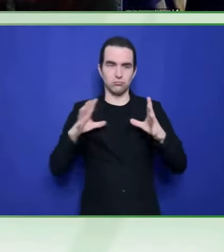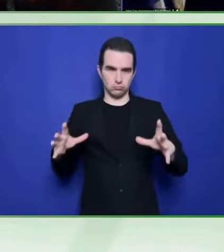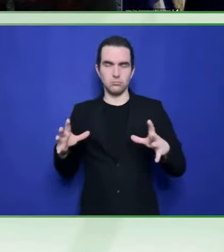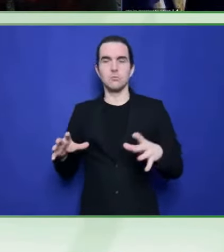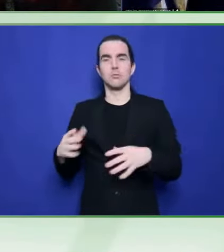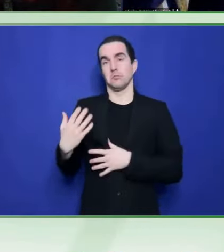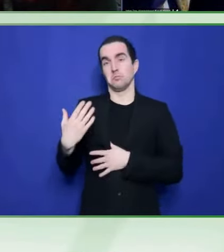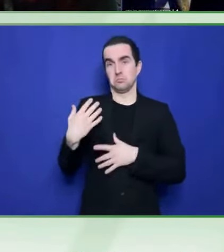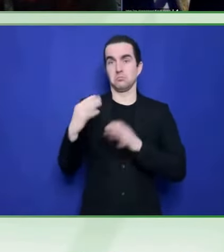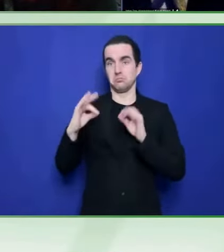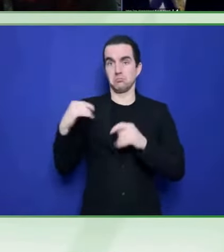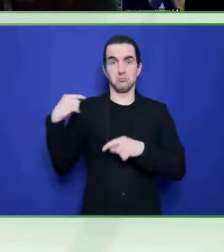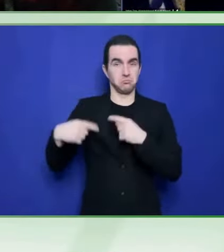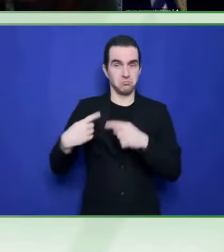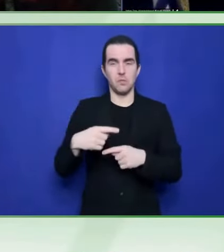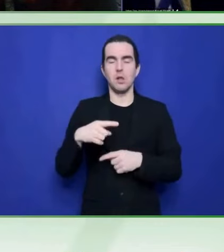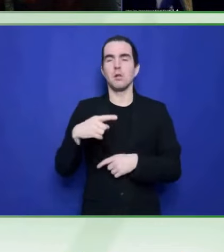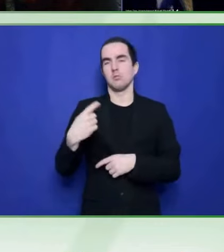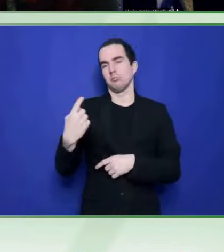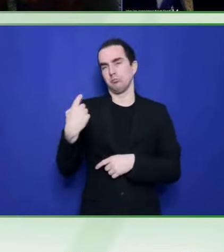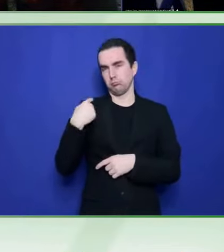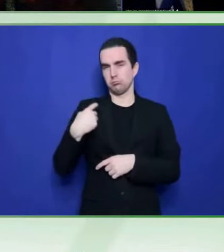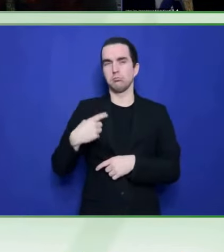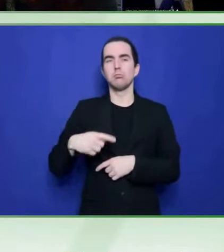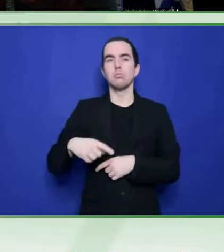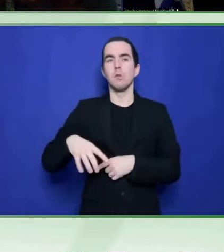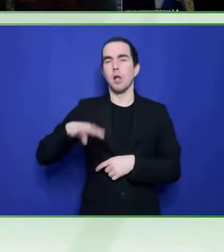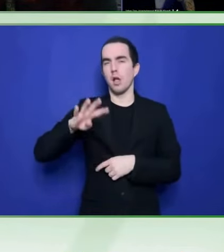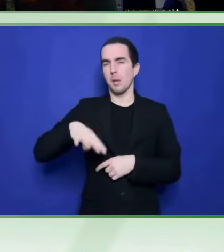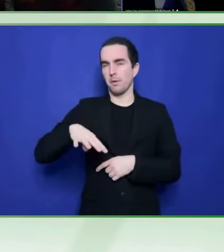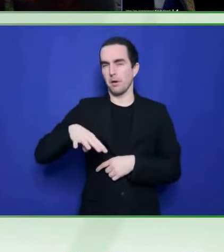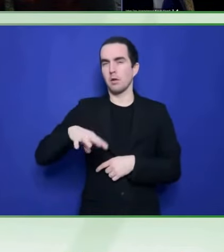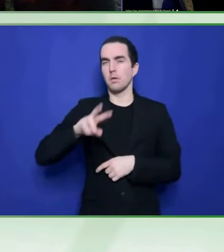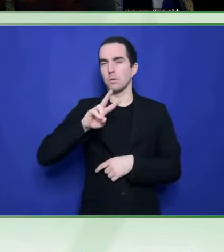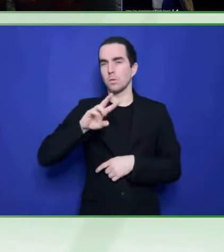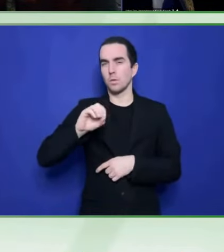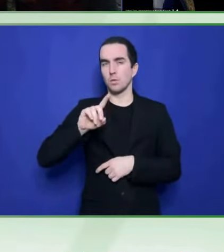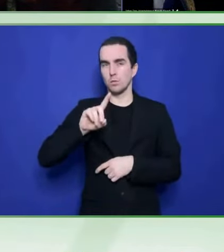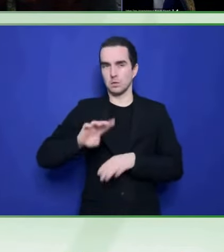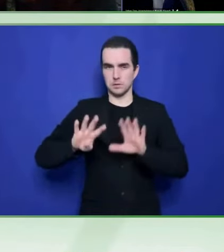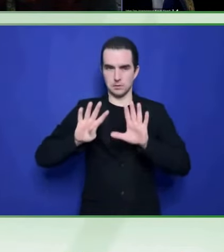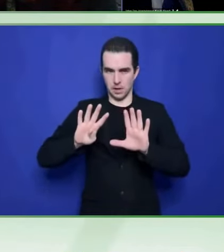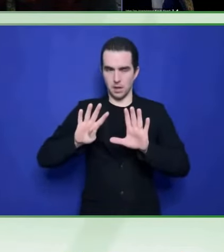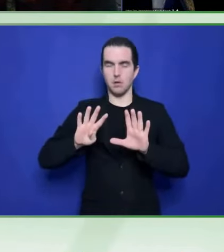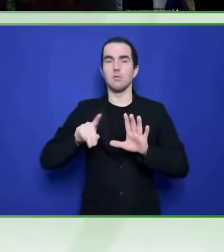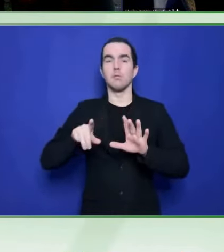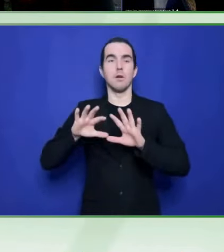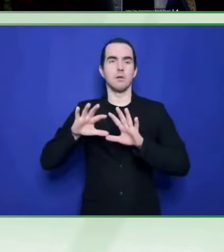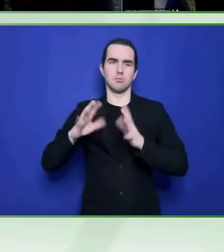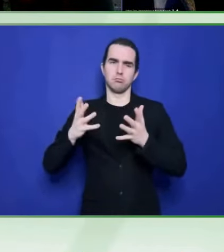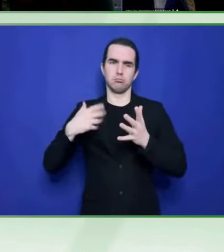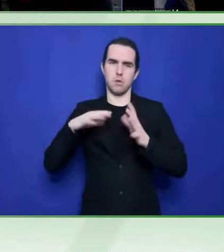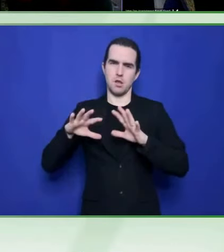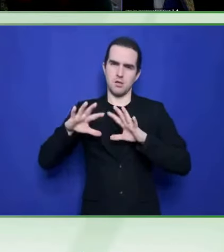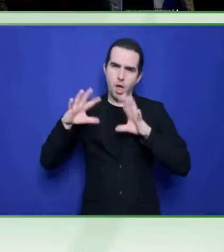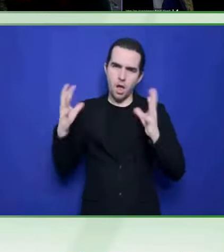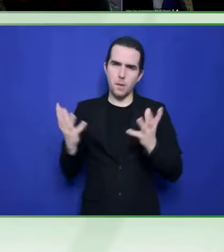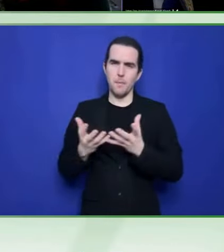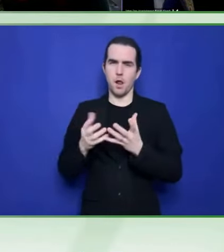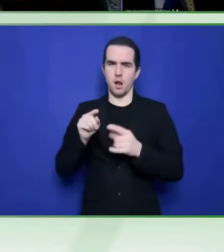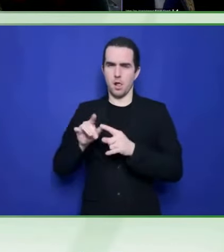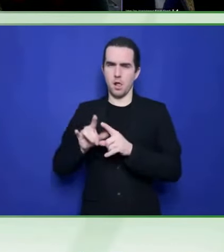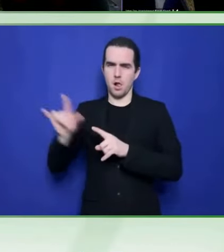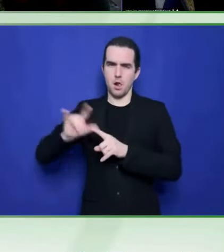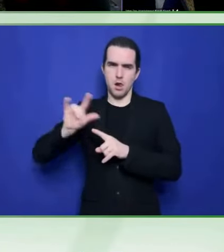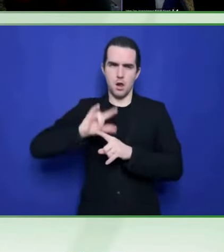pandemic conditions. Our architecture and technological infrastructure allow us to design pioneering projects in line